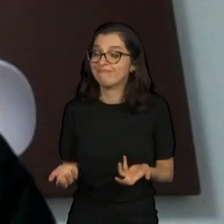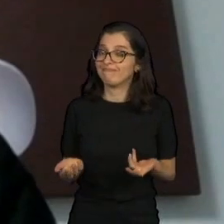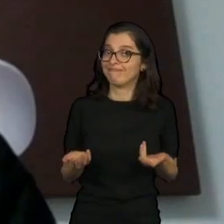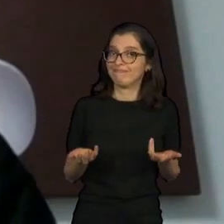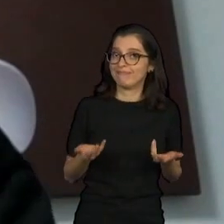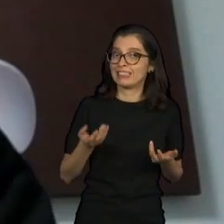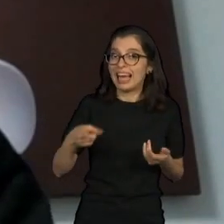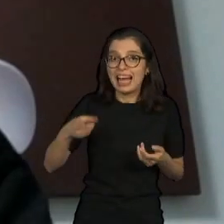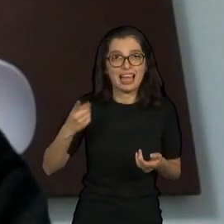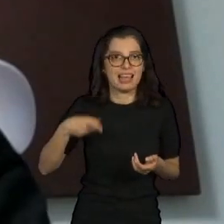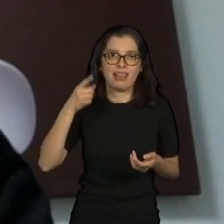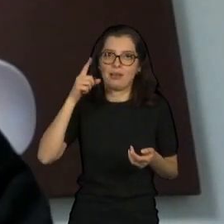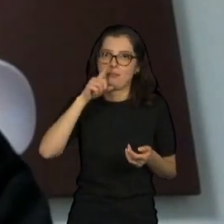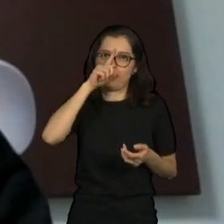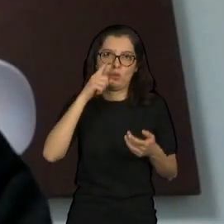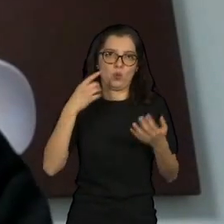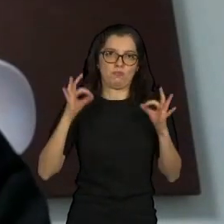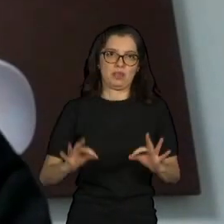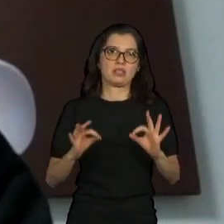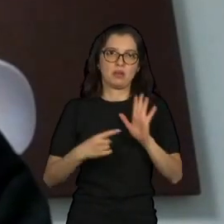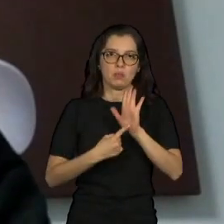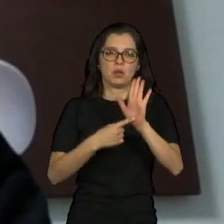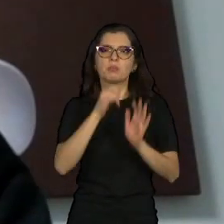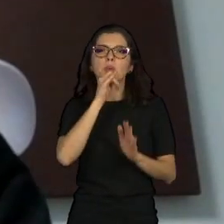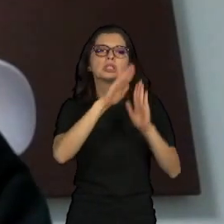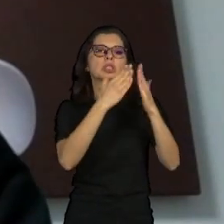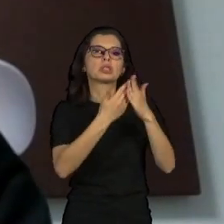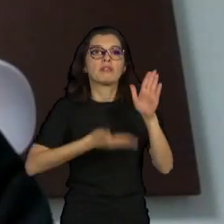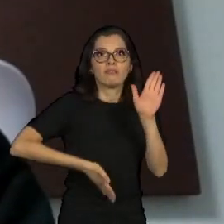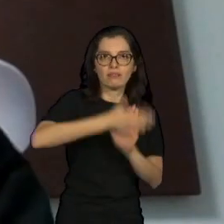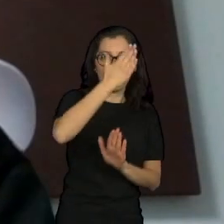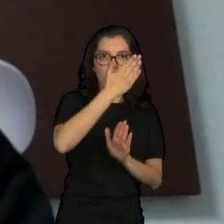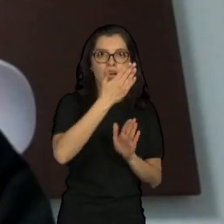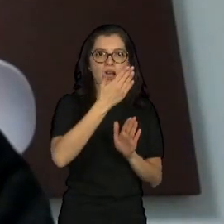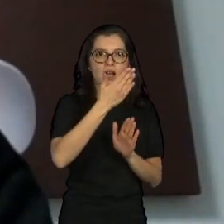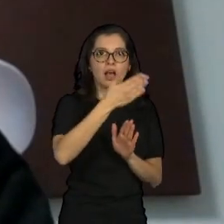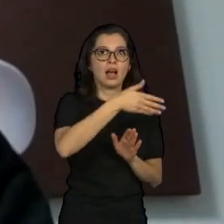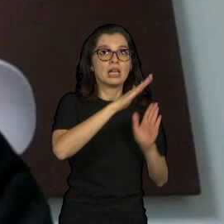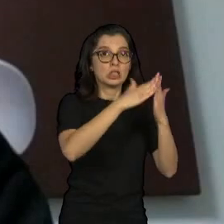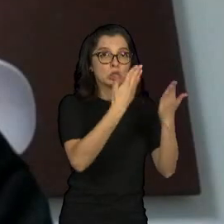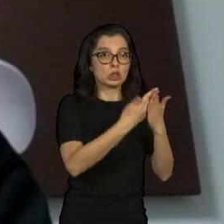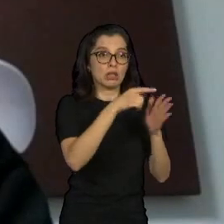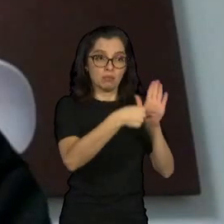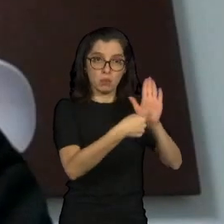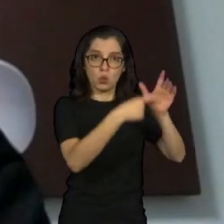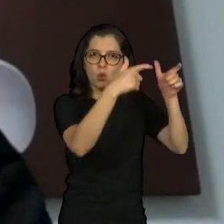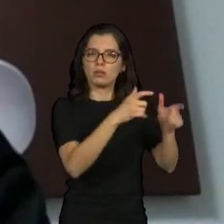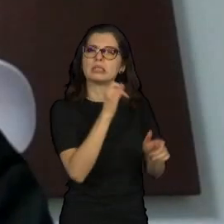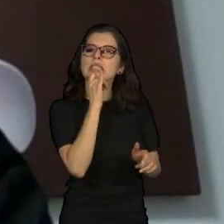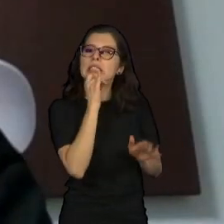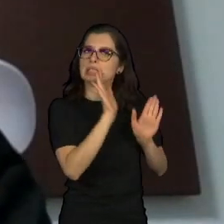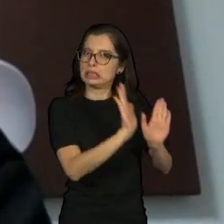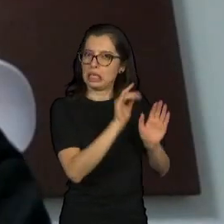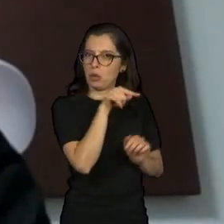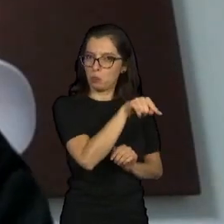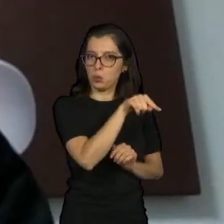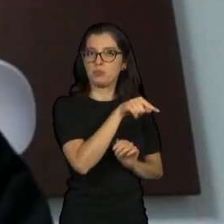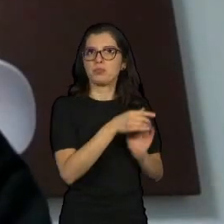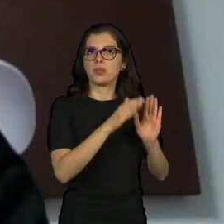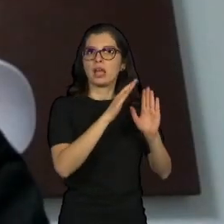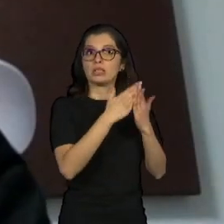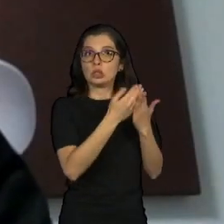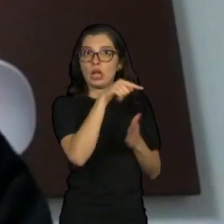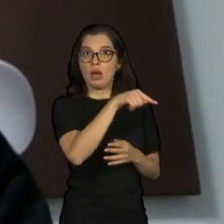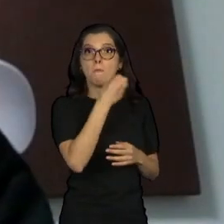epidemic, and that job might have been a result of you going to school, and you're going to schools, which, you know, good